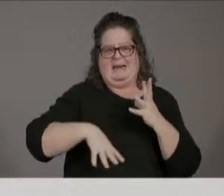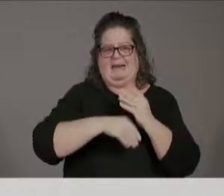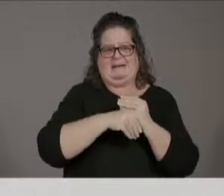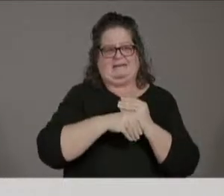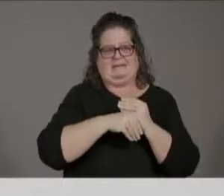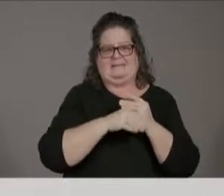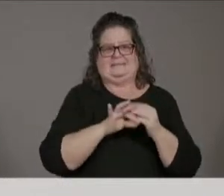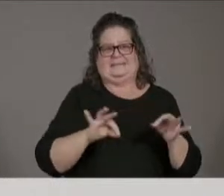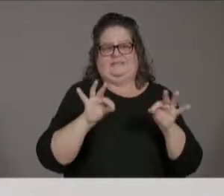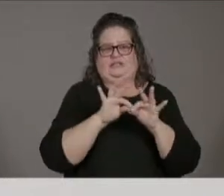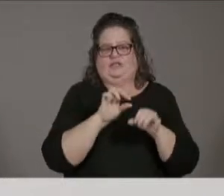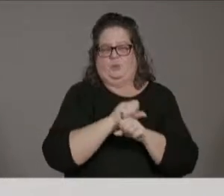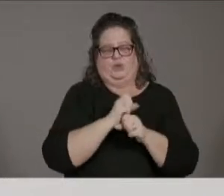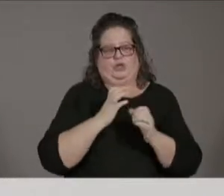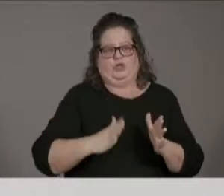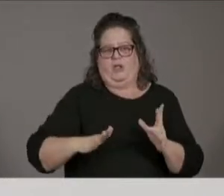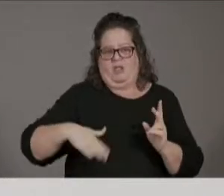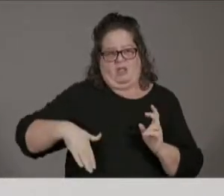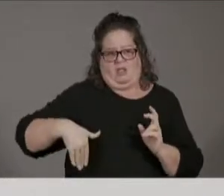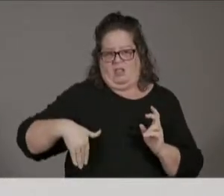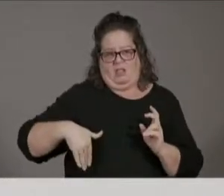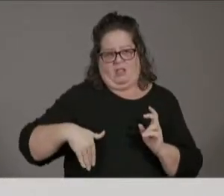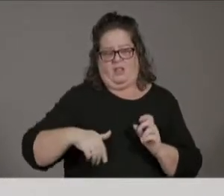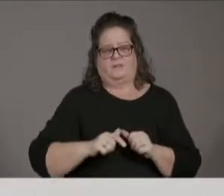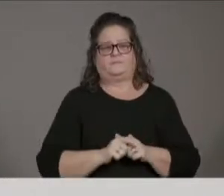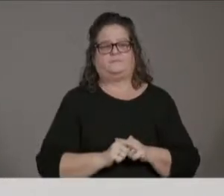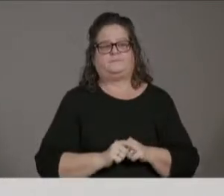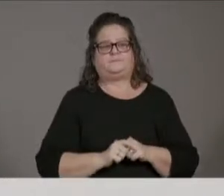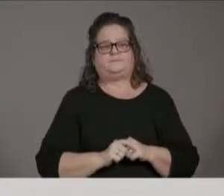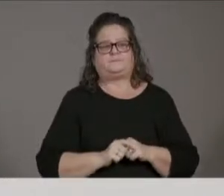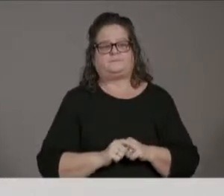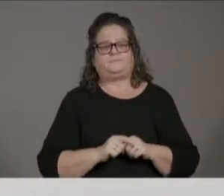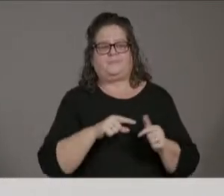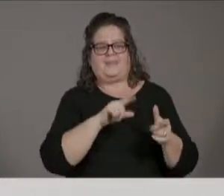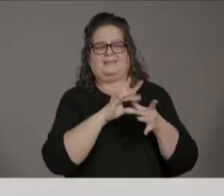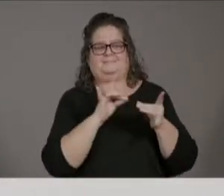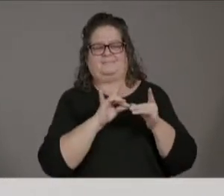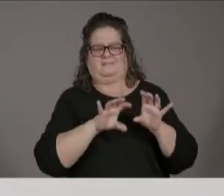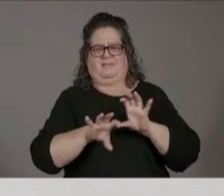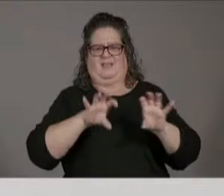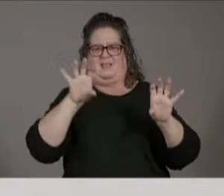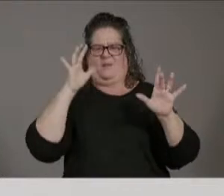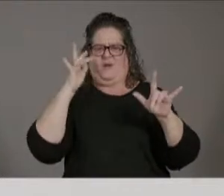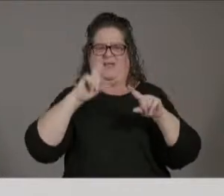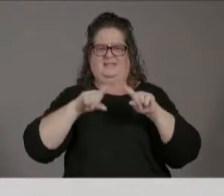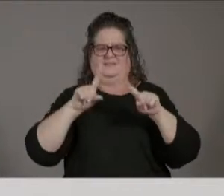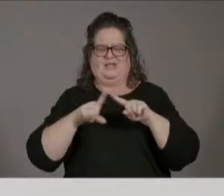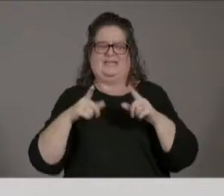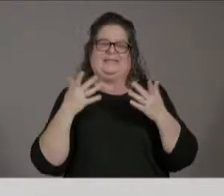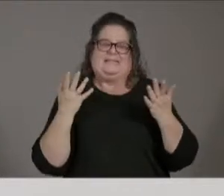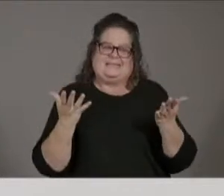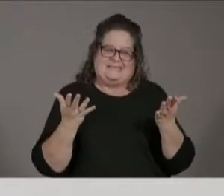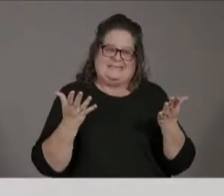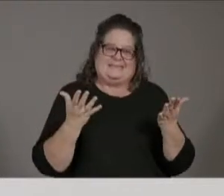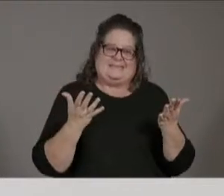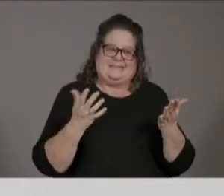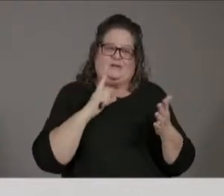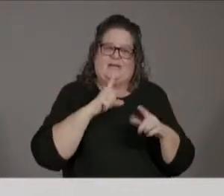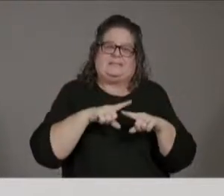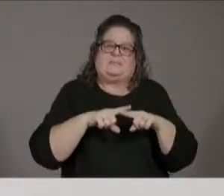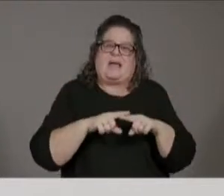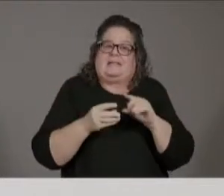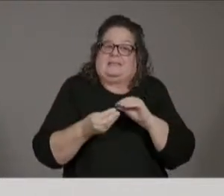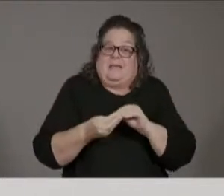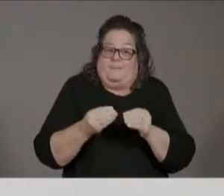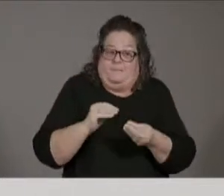And then as we talk about the differences in counties, it's going to depend on the numbers of